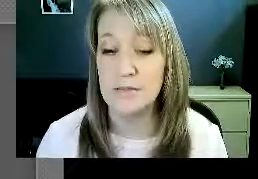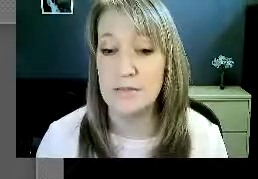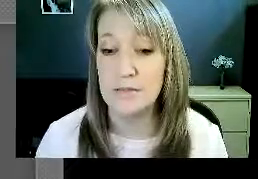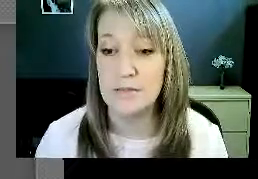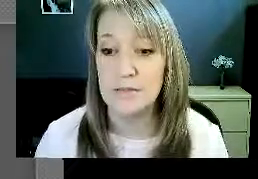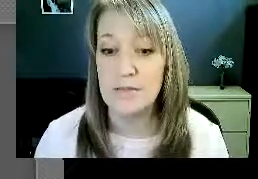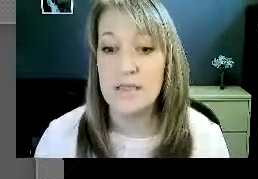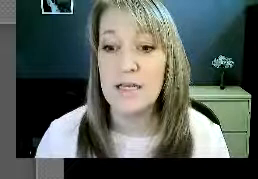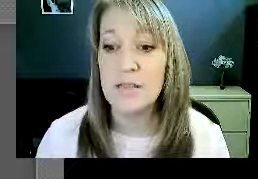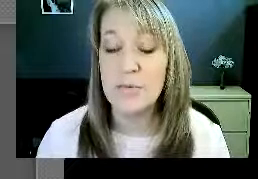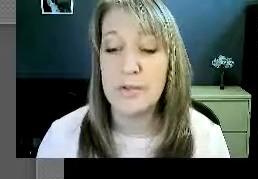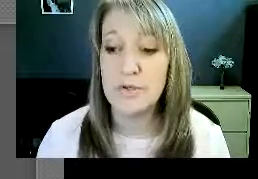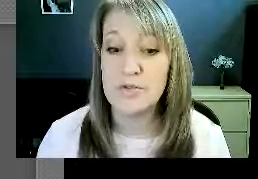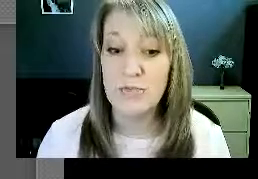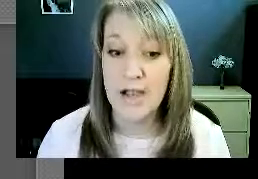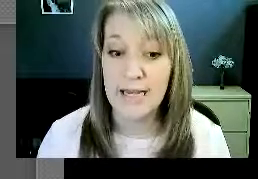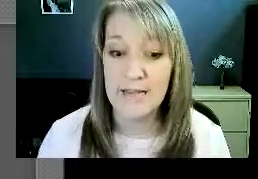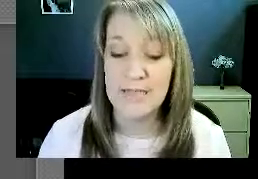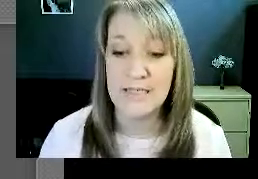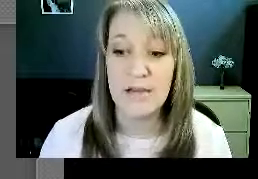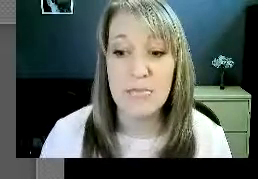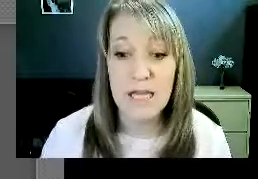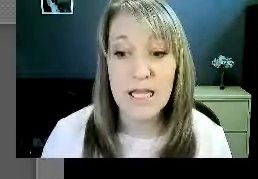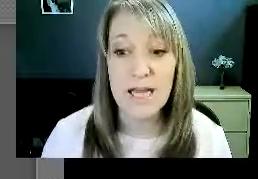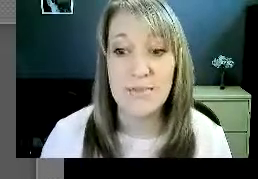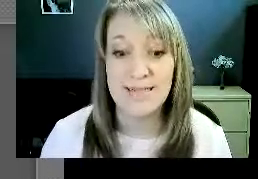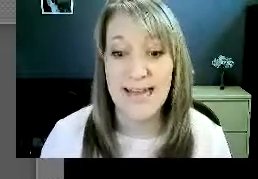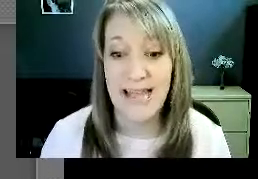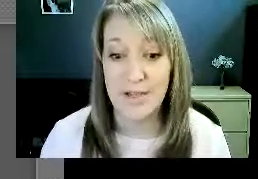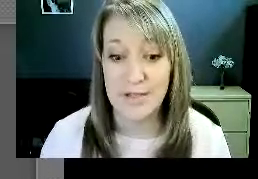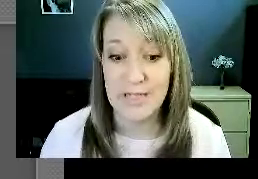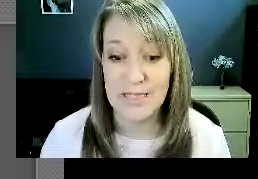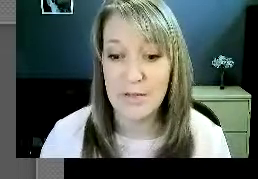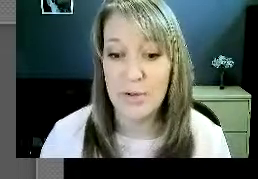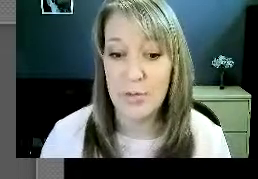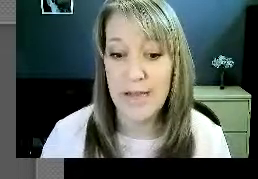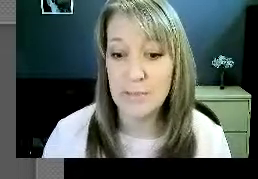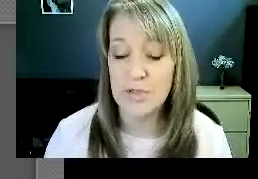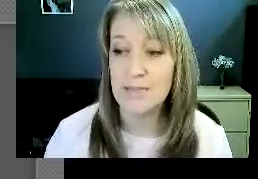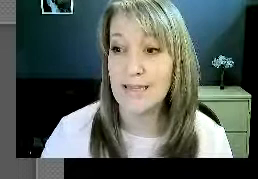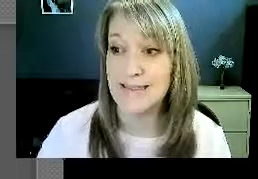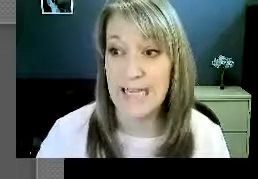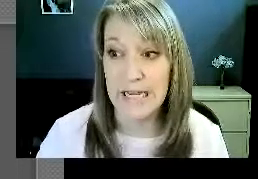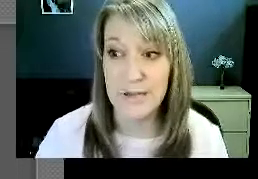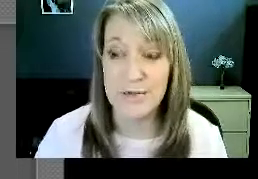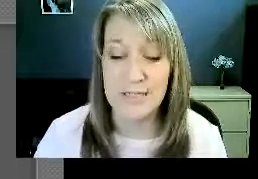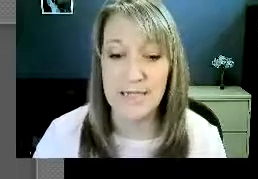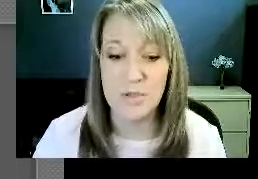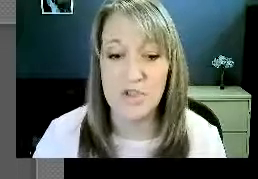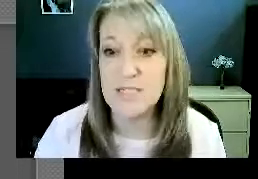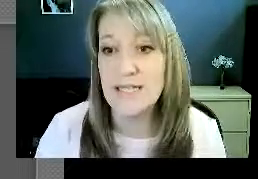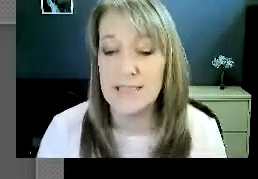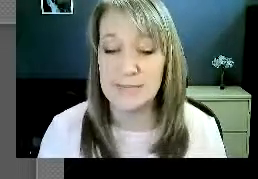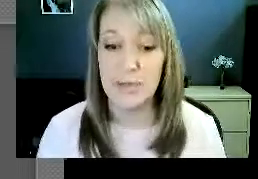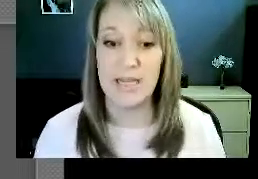parameters. Getting the parameters right gives the sign meaning and it makes it accurate. The parameters make the sign